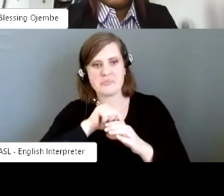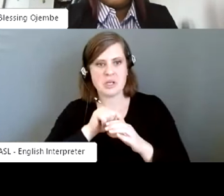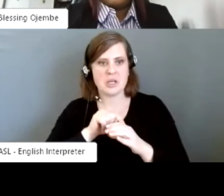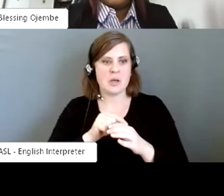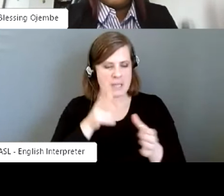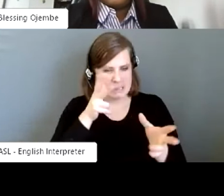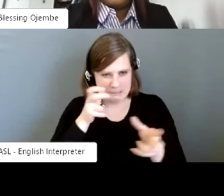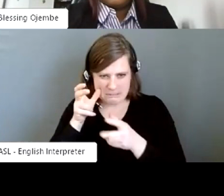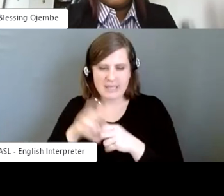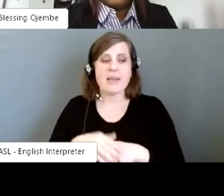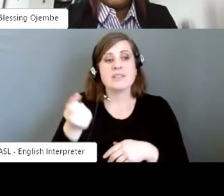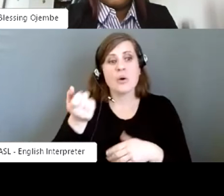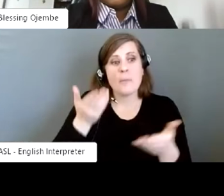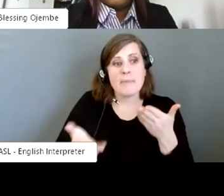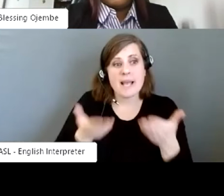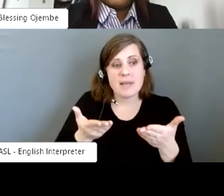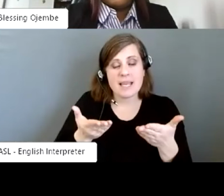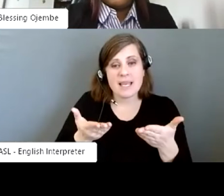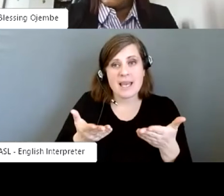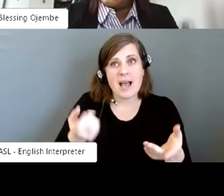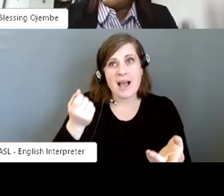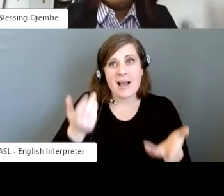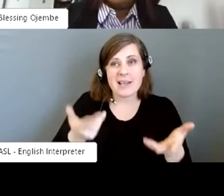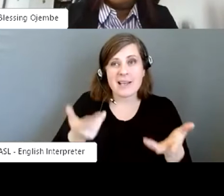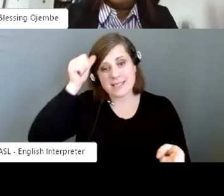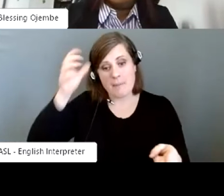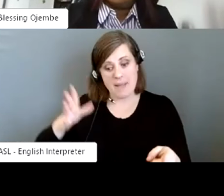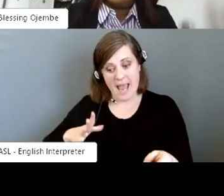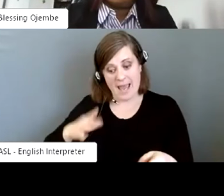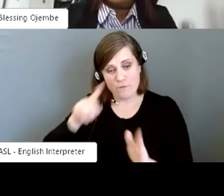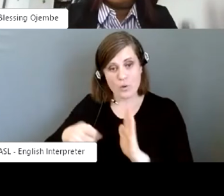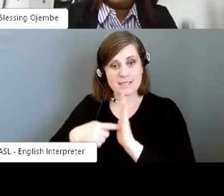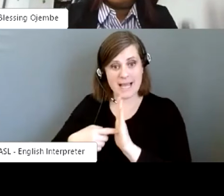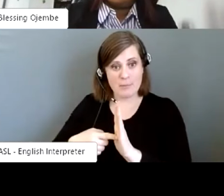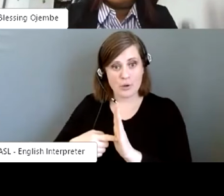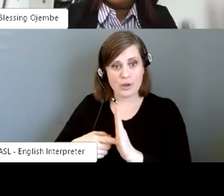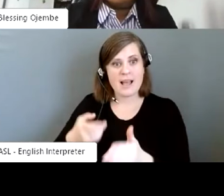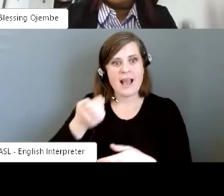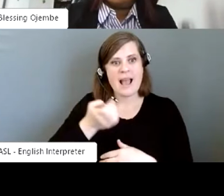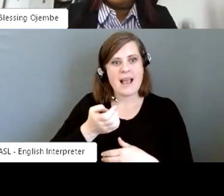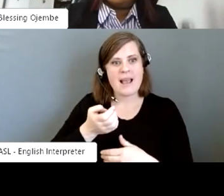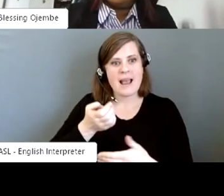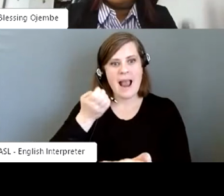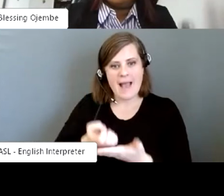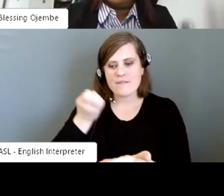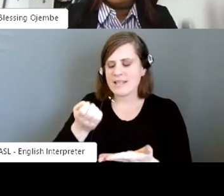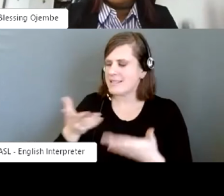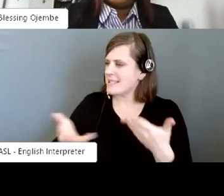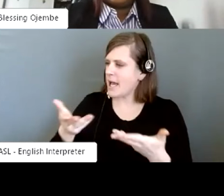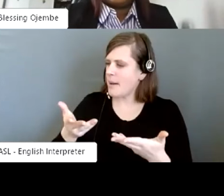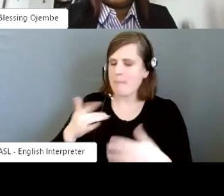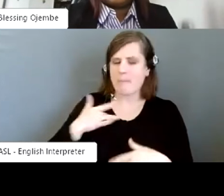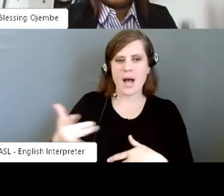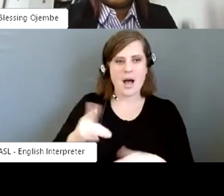maybe this is my bias coming into play as a man, we know that evidentially, men are often reporting abuses,